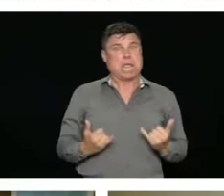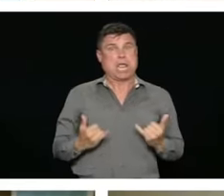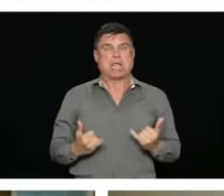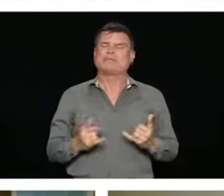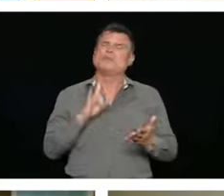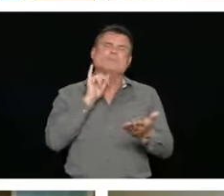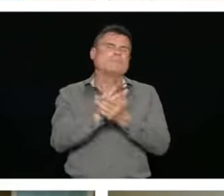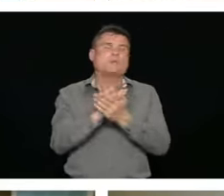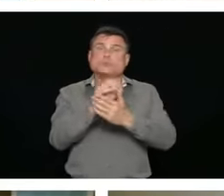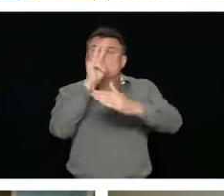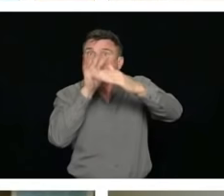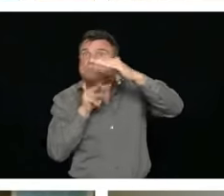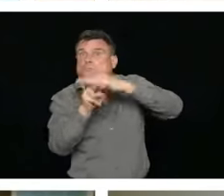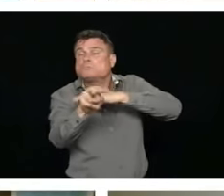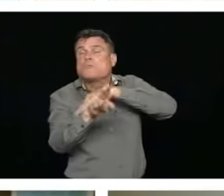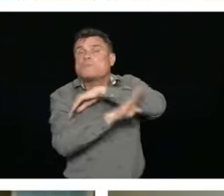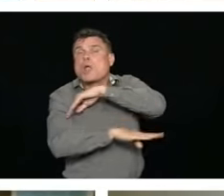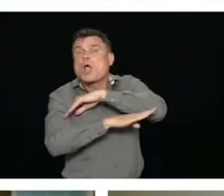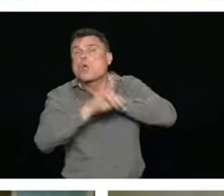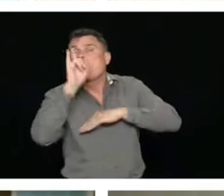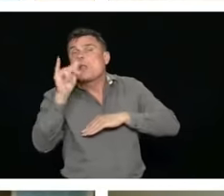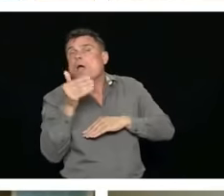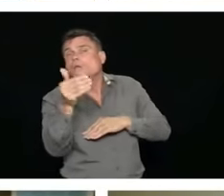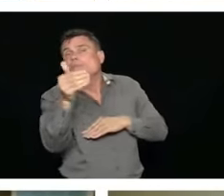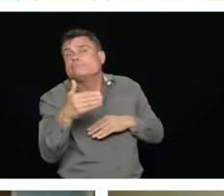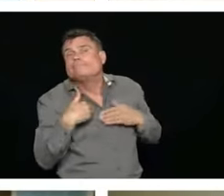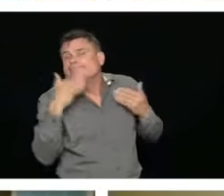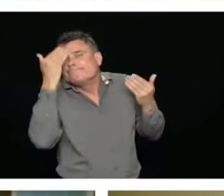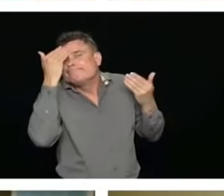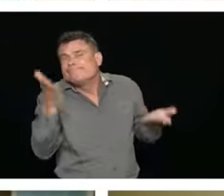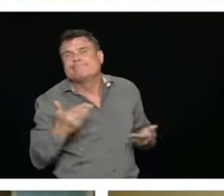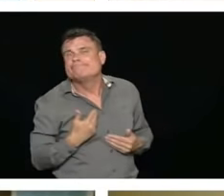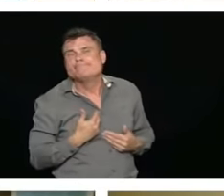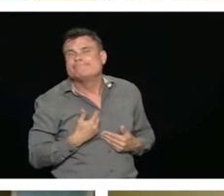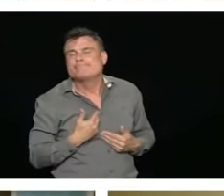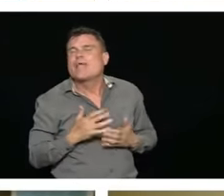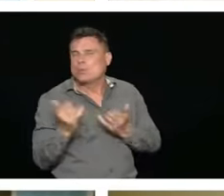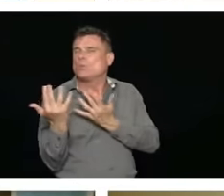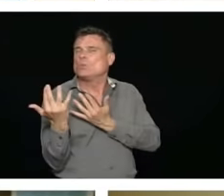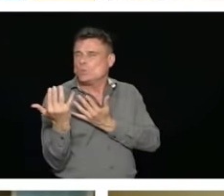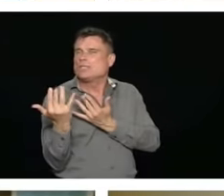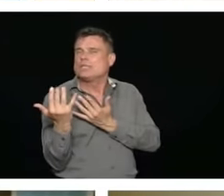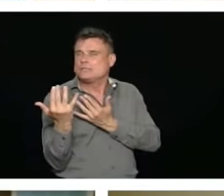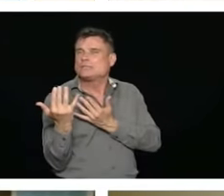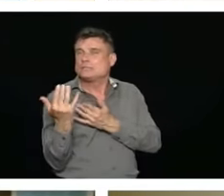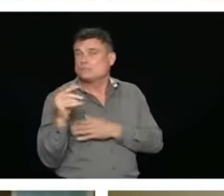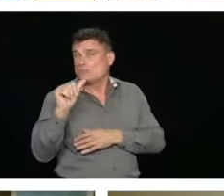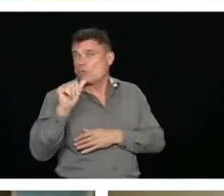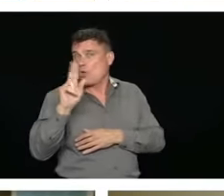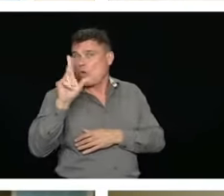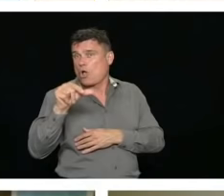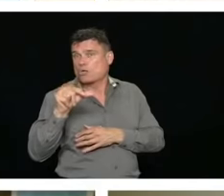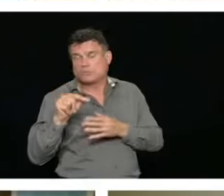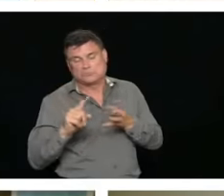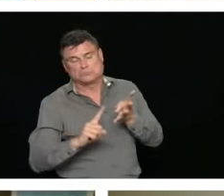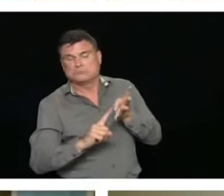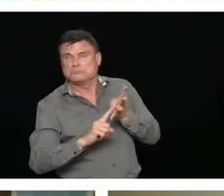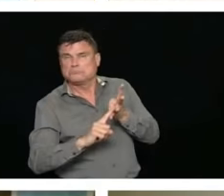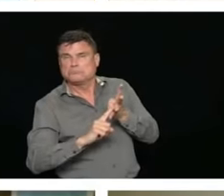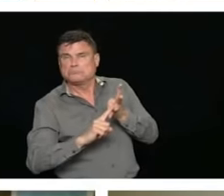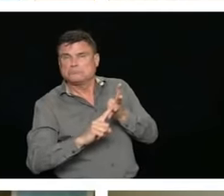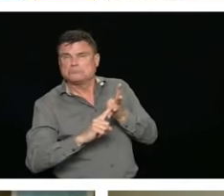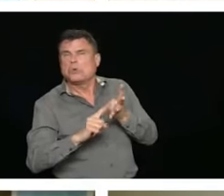just say this one thing. One of the reasons that we're looking at a limited restart part-time, the way we've outlined it tonight and